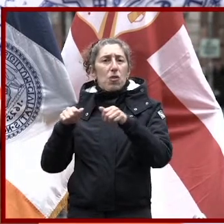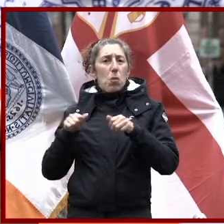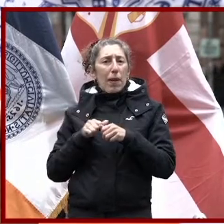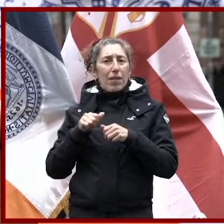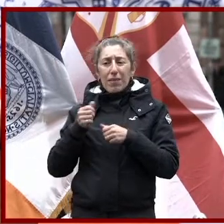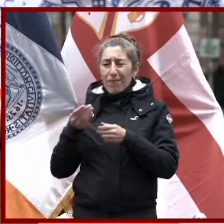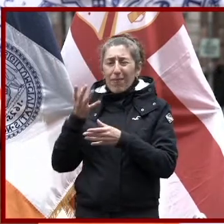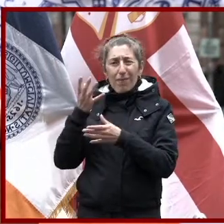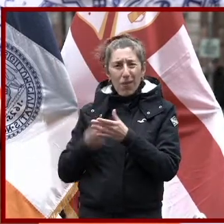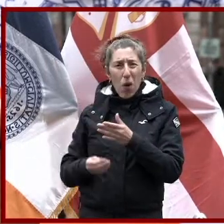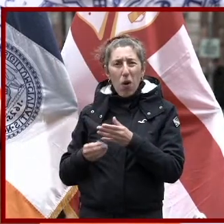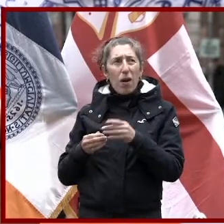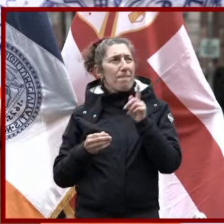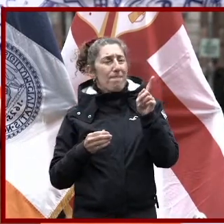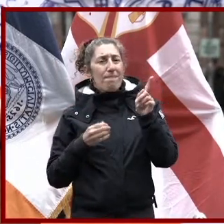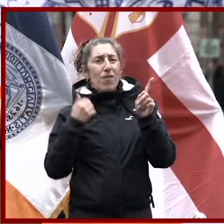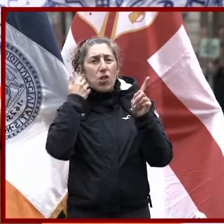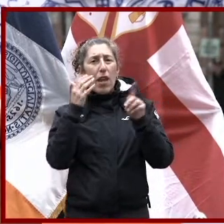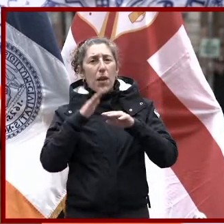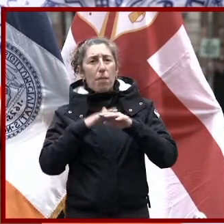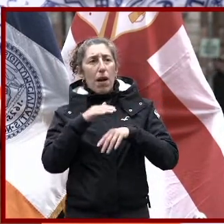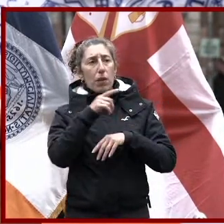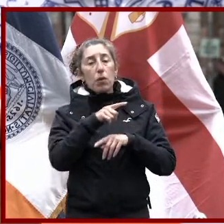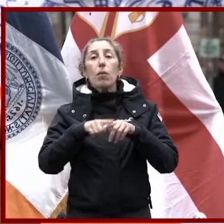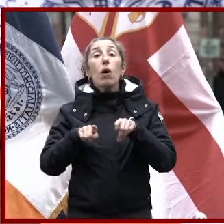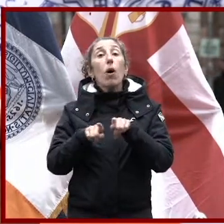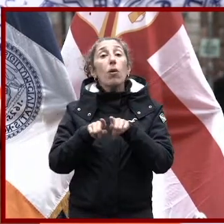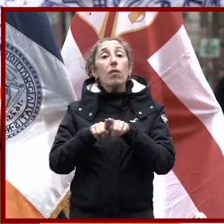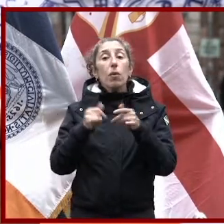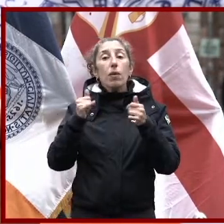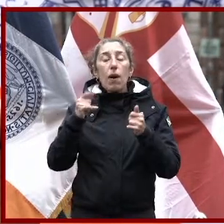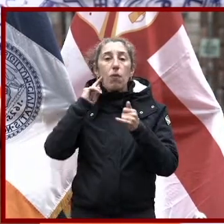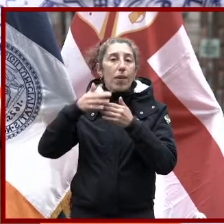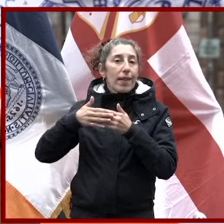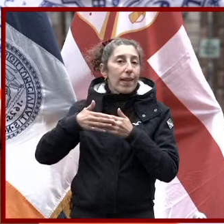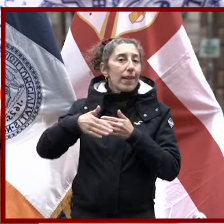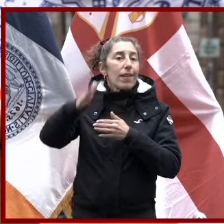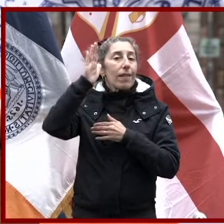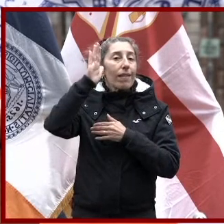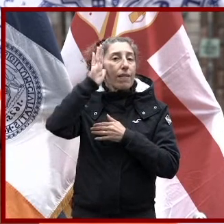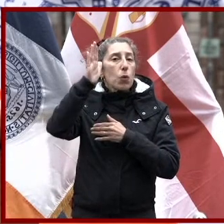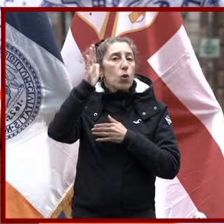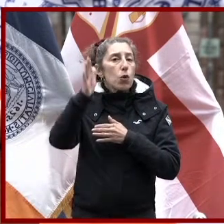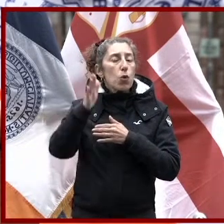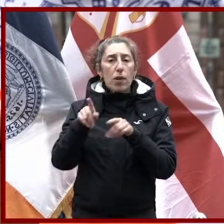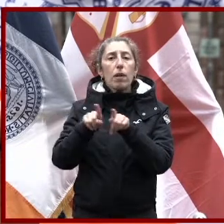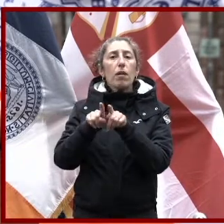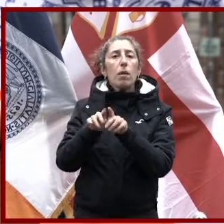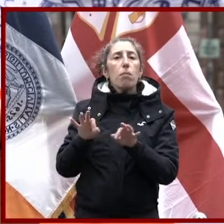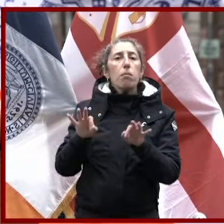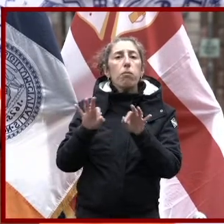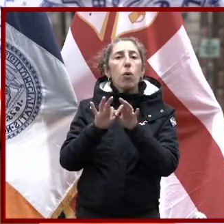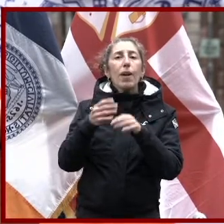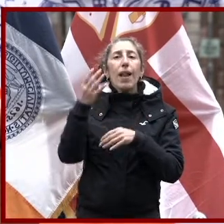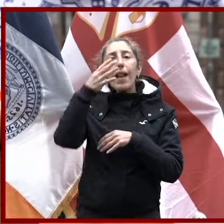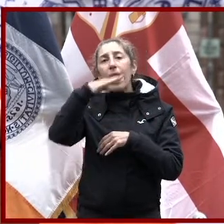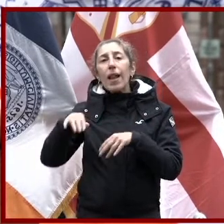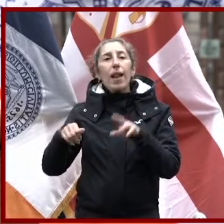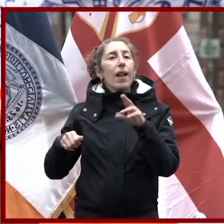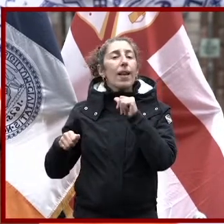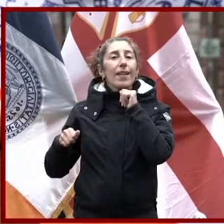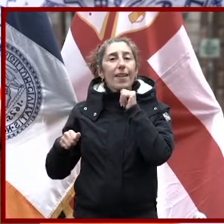future, because this memorial and commemoration are not just about what has already happened, but also about looking